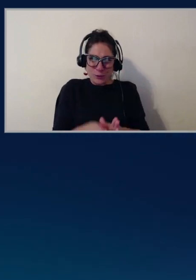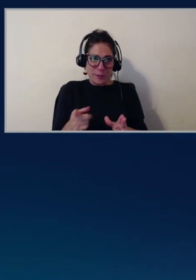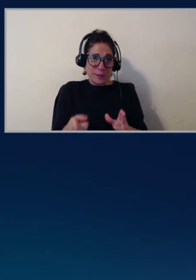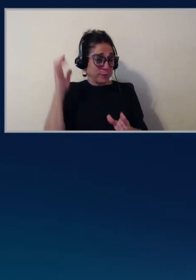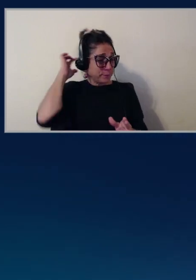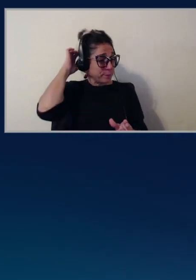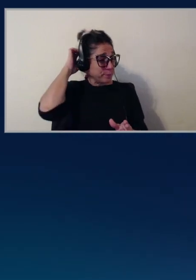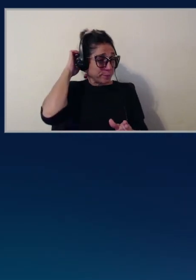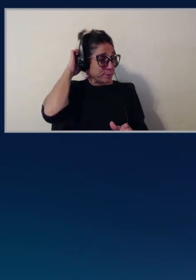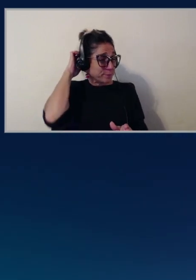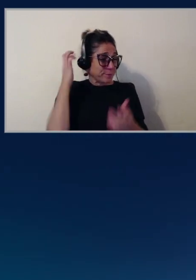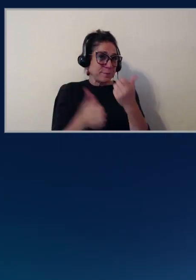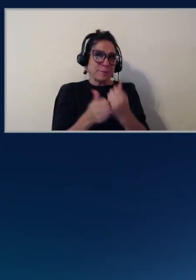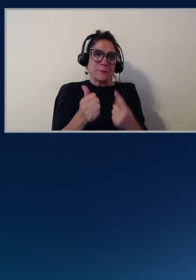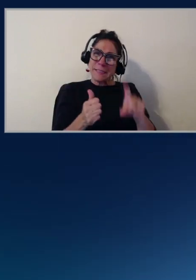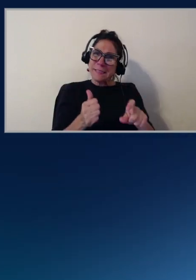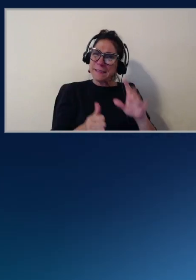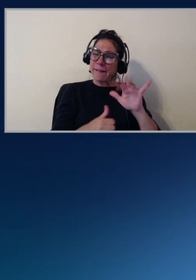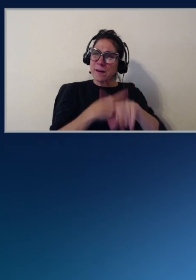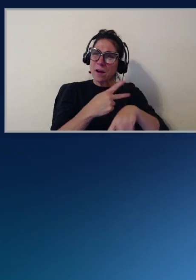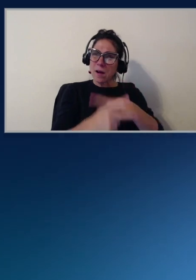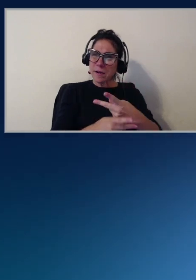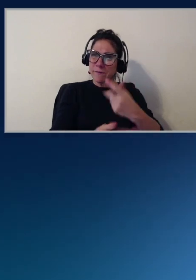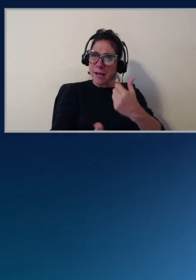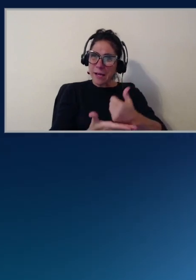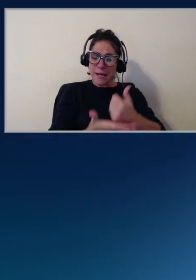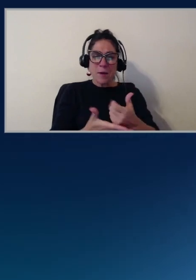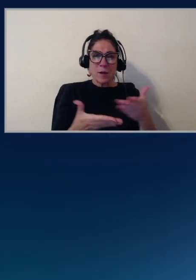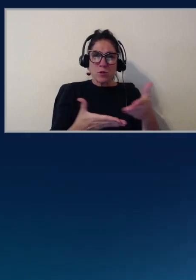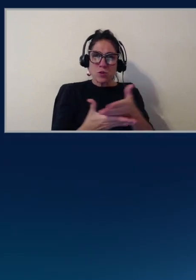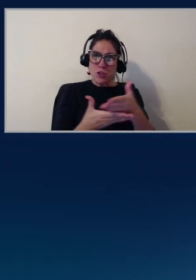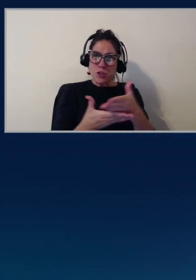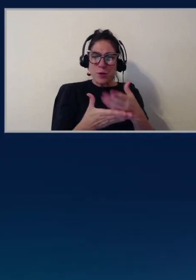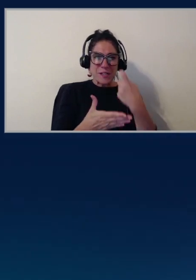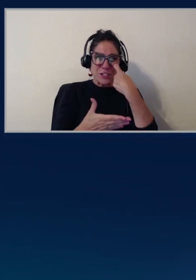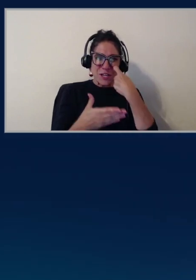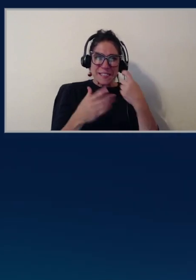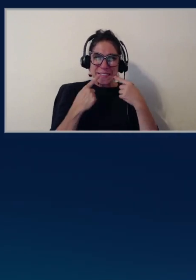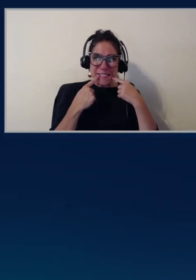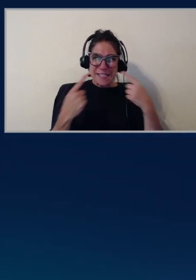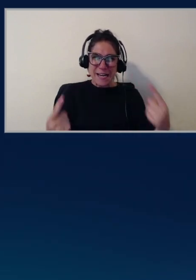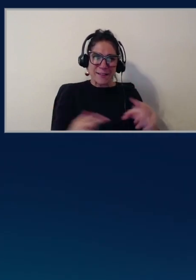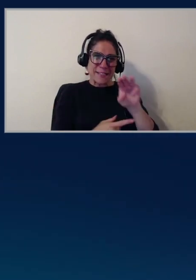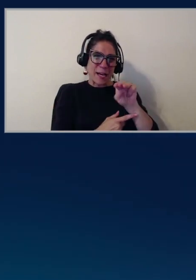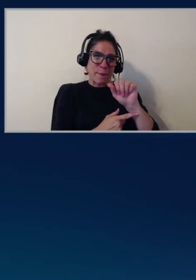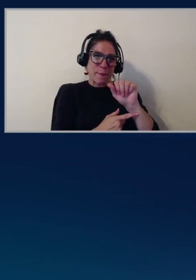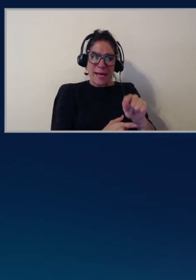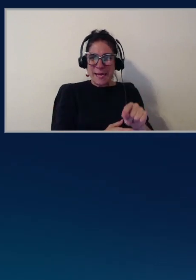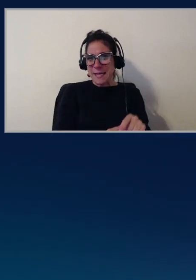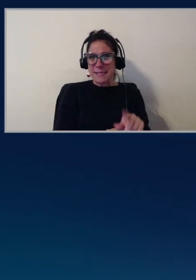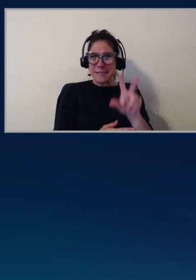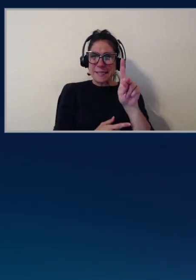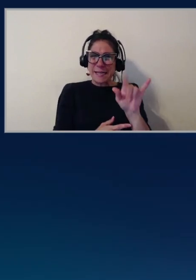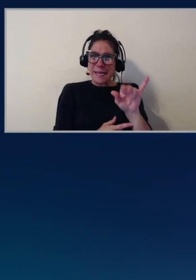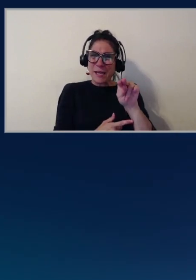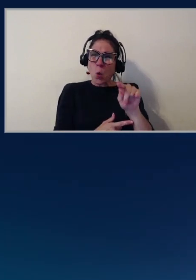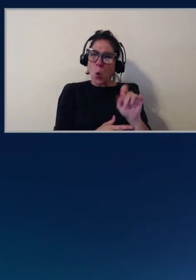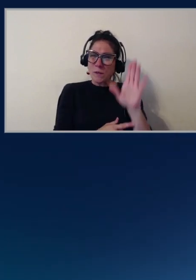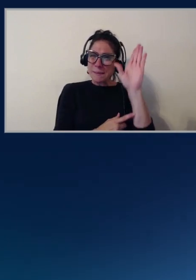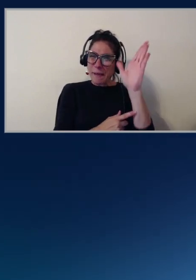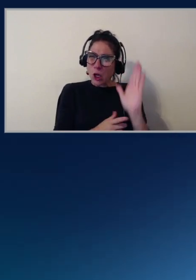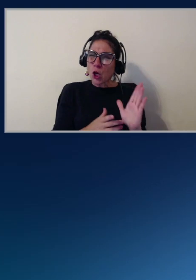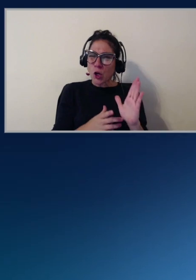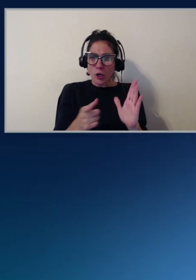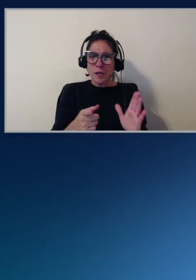So very quickly, I want to also share, we just announced in Matt's keynote that this is generally available. And with that, we